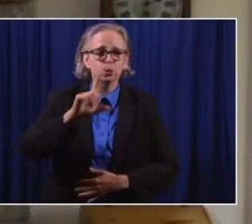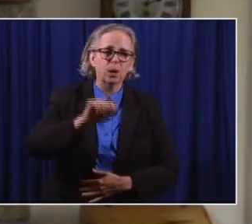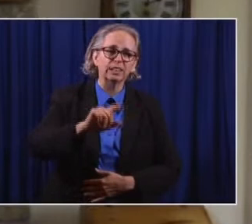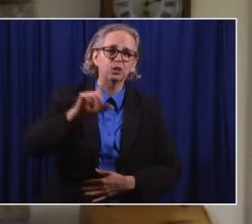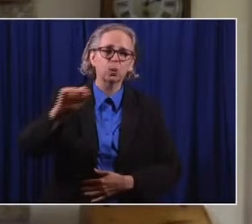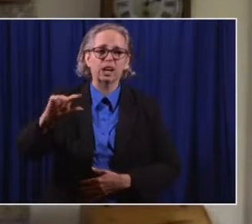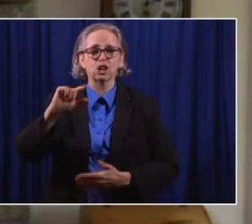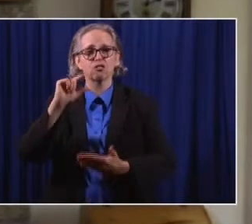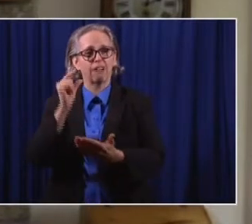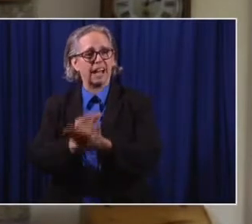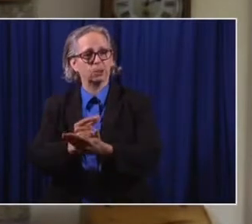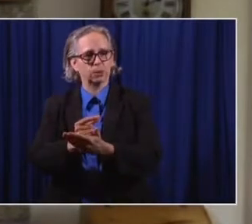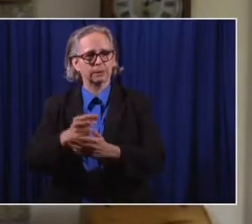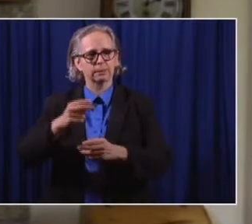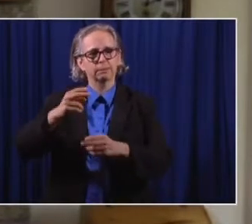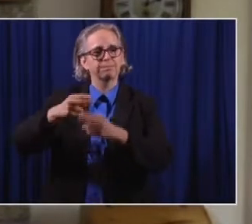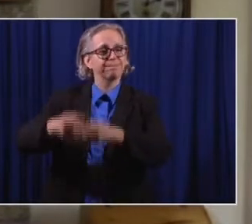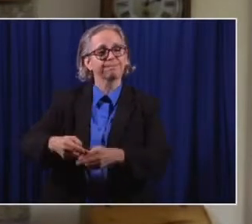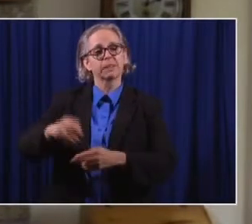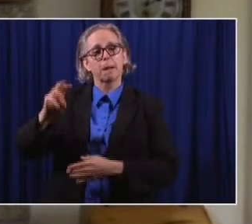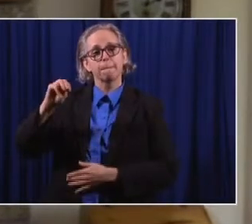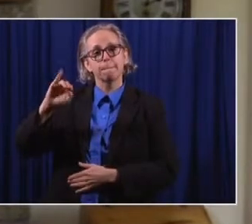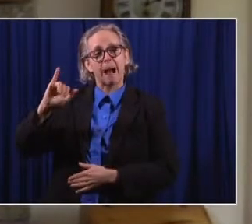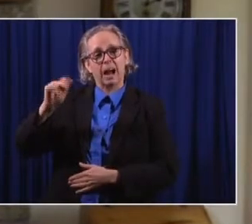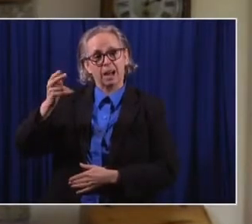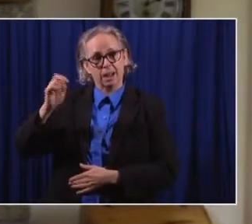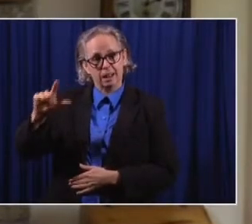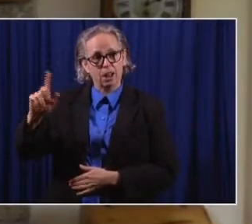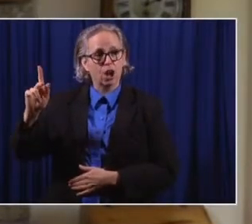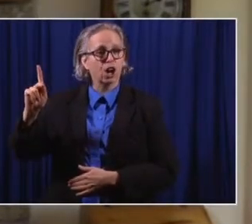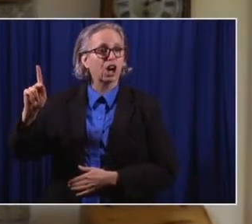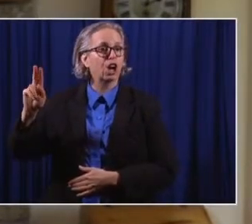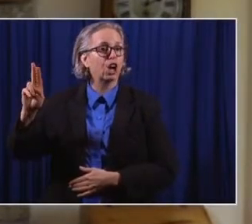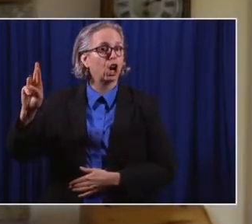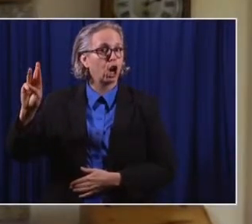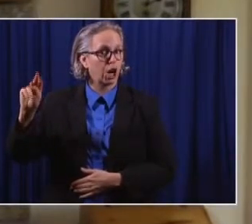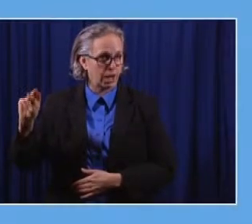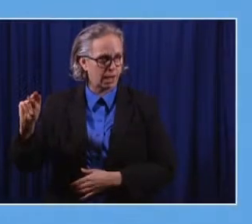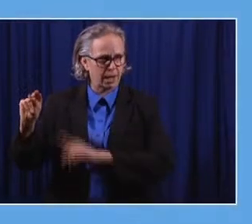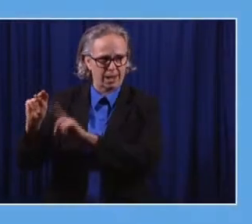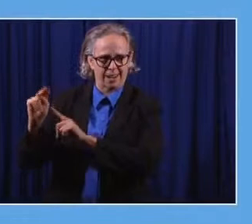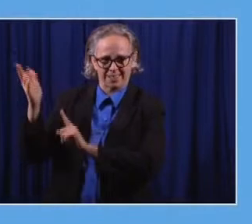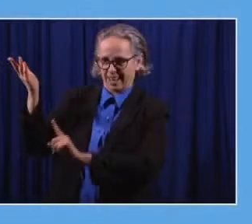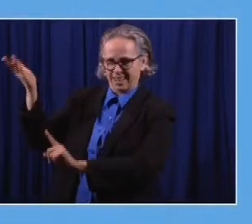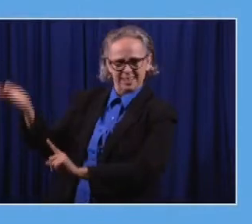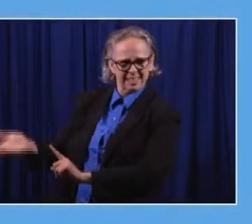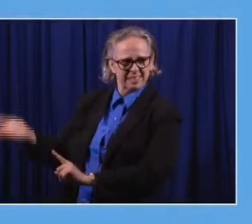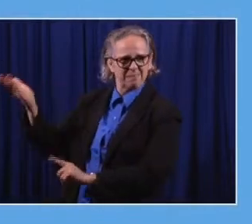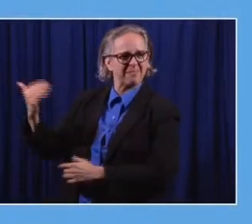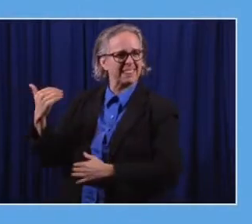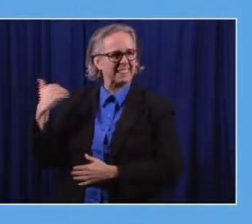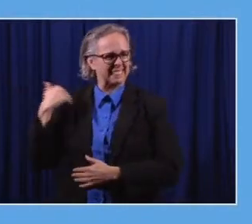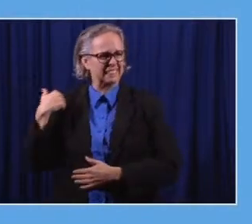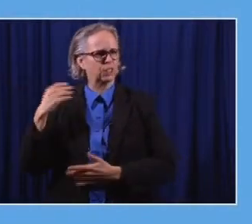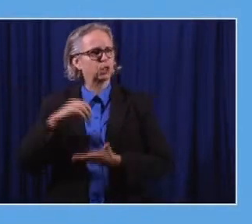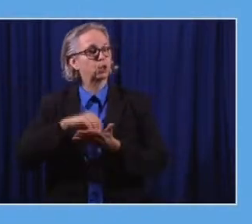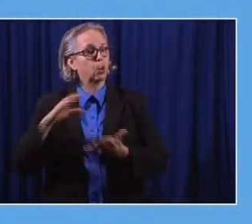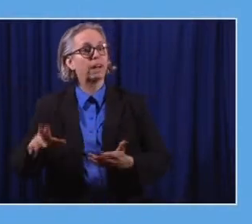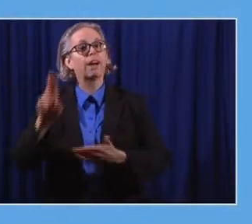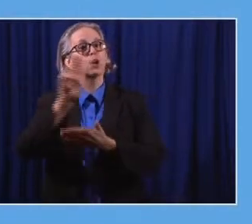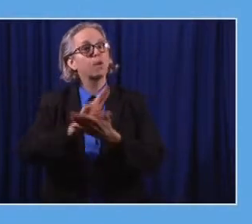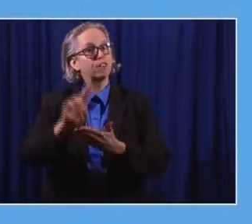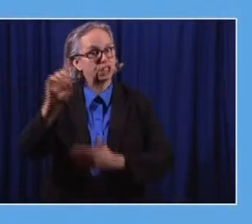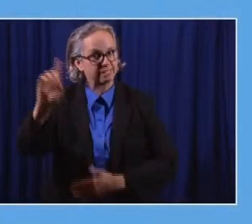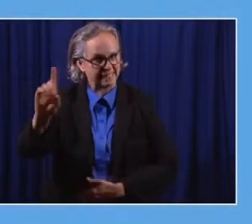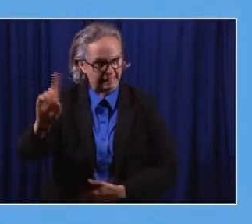Curran. Michael was a student at the University of Dayton. He died over the weekend. Michael was a starting point